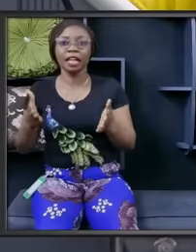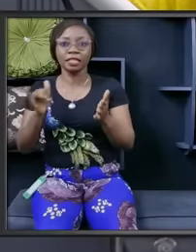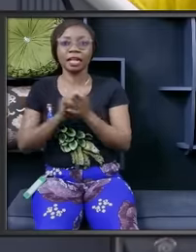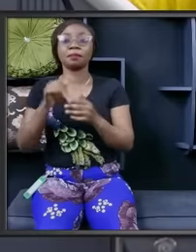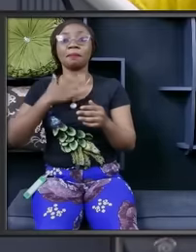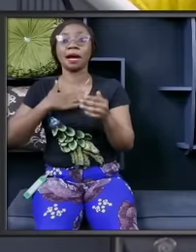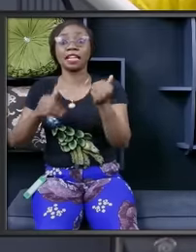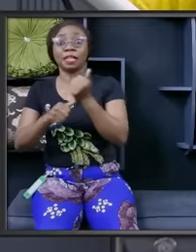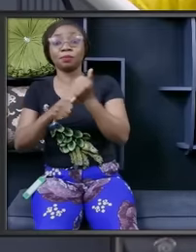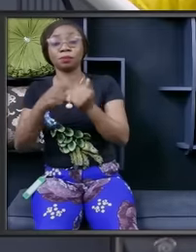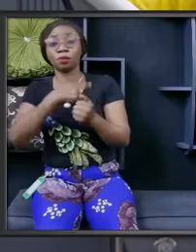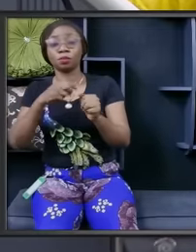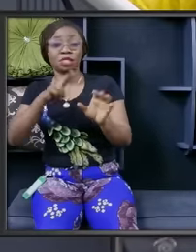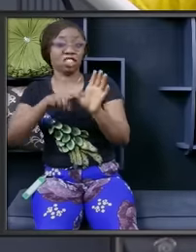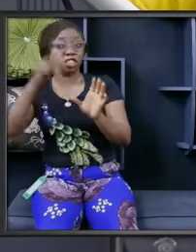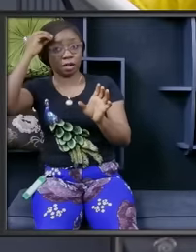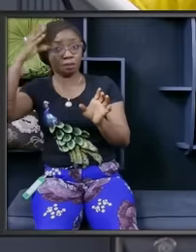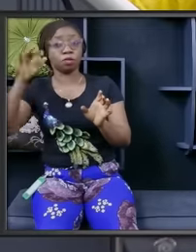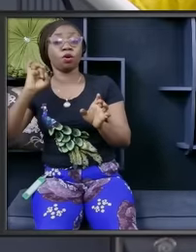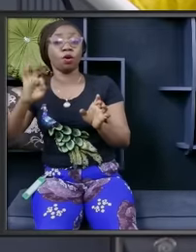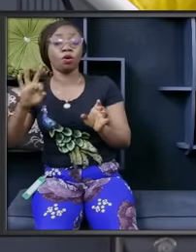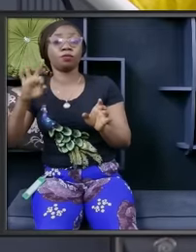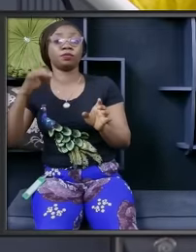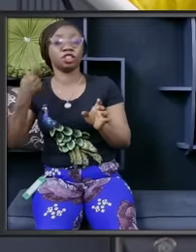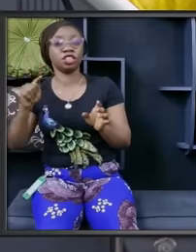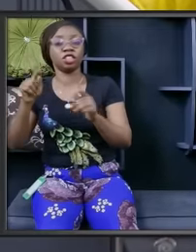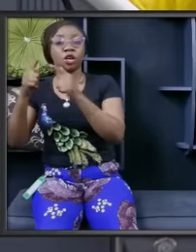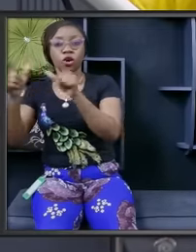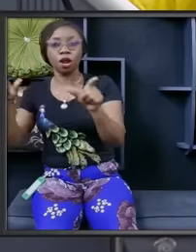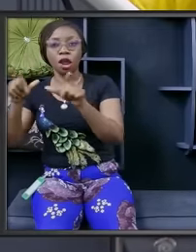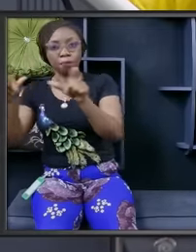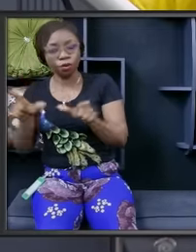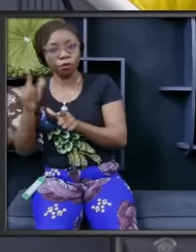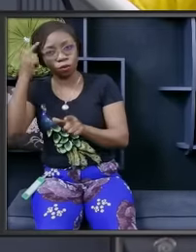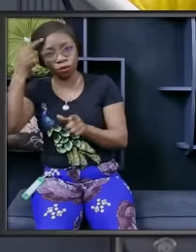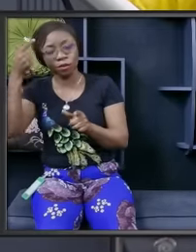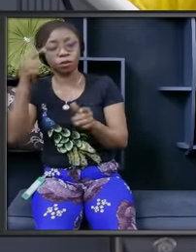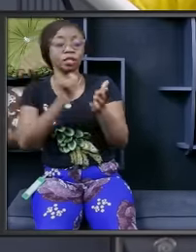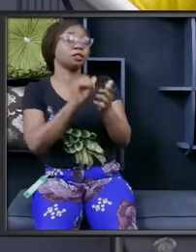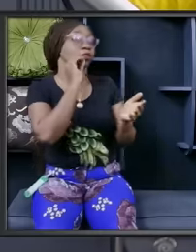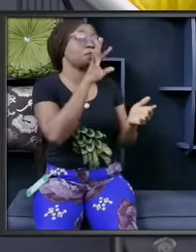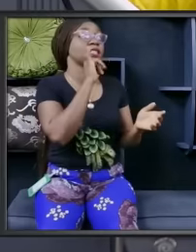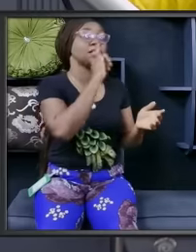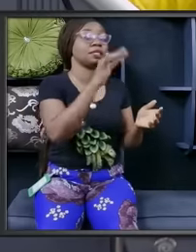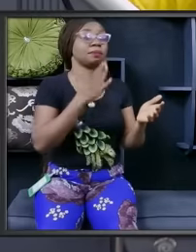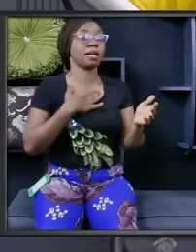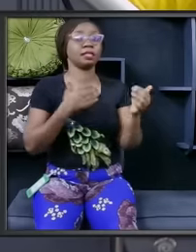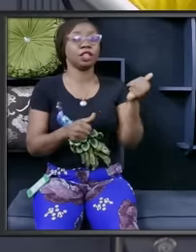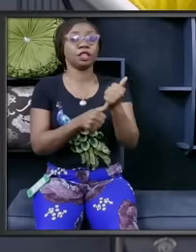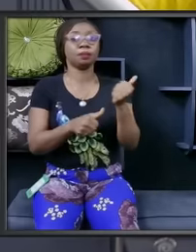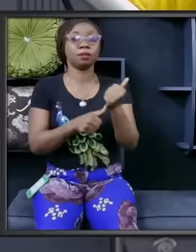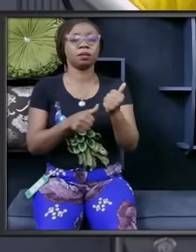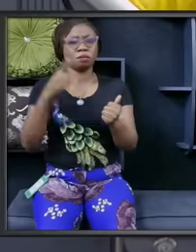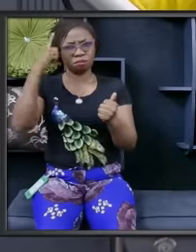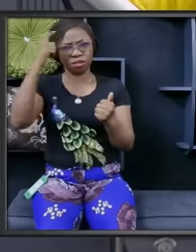now. Mm-hmm. Because now me be the chairperson of the local government. Mm-hmm. So the woman now my deputy. Mm-hmm. So yeah, I say no problem. Because the woman a bad